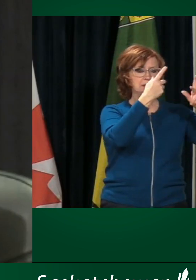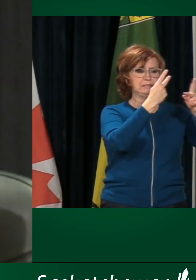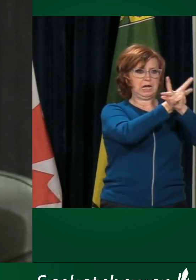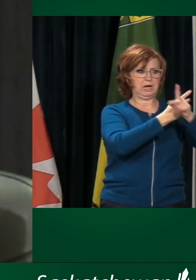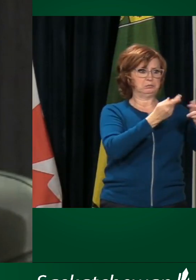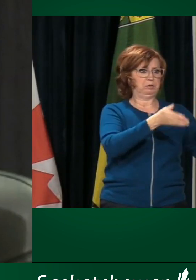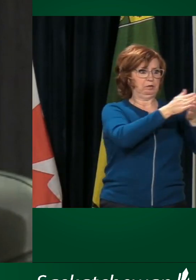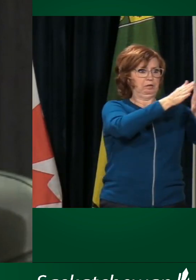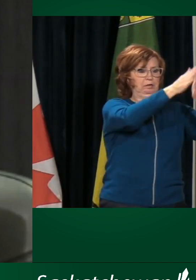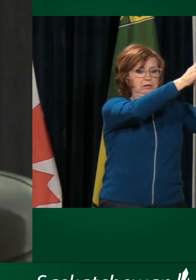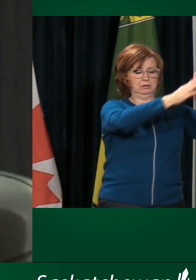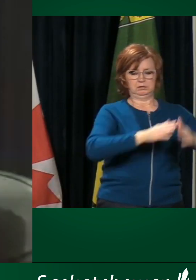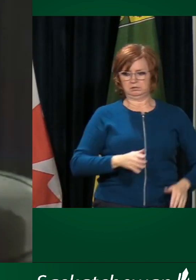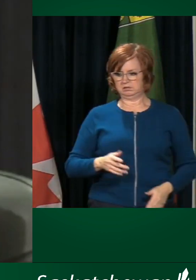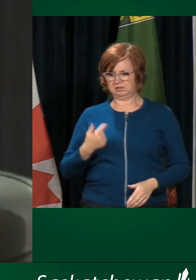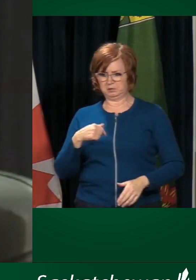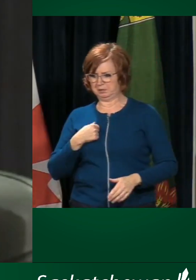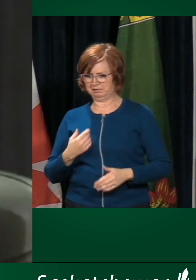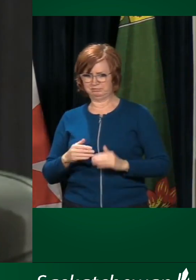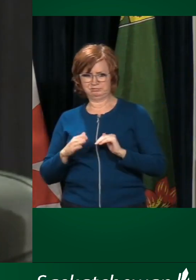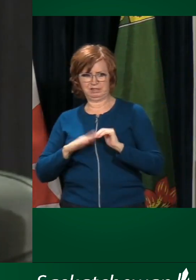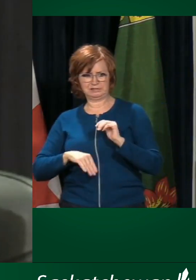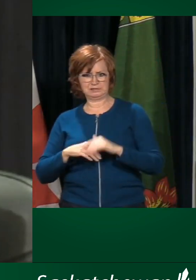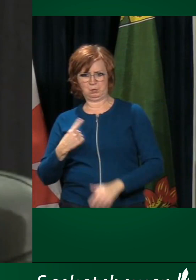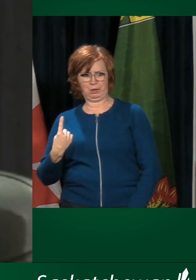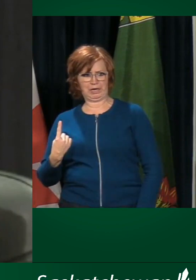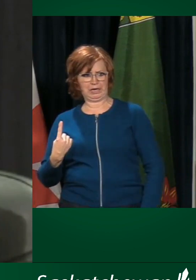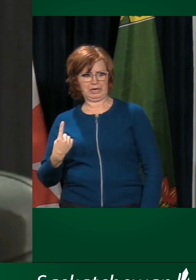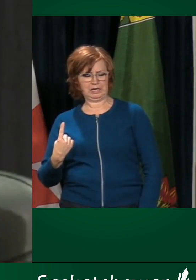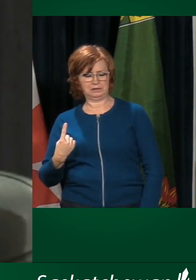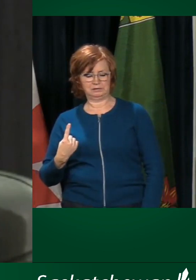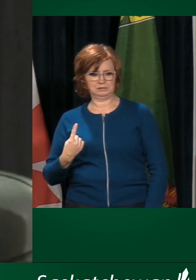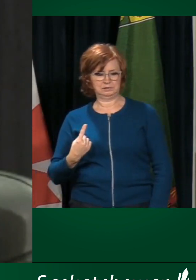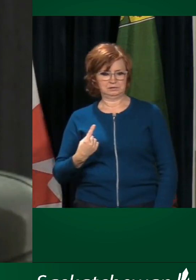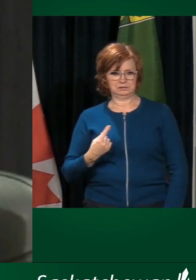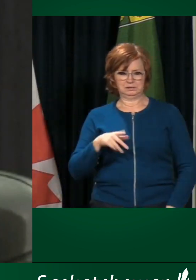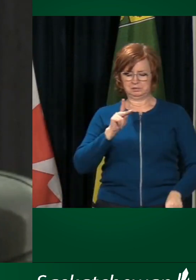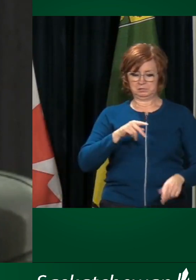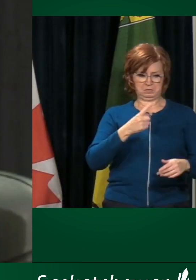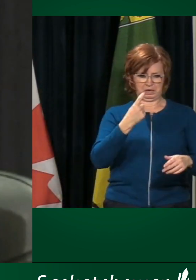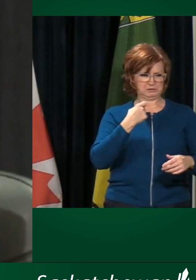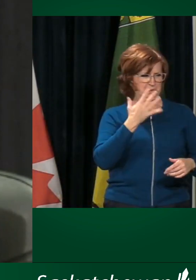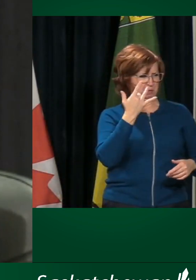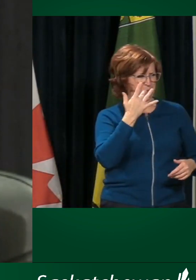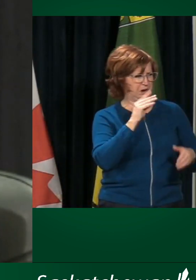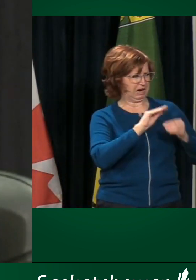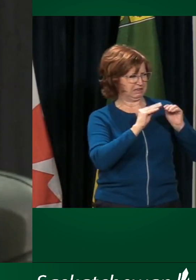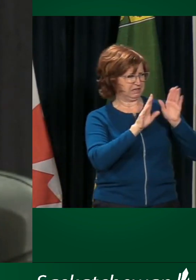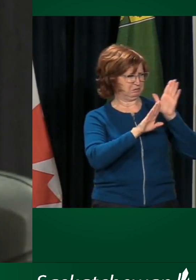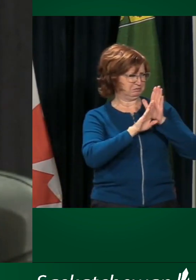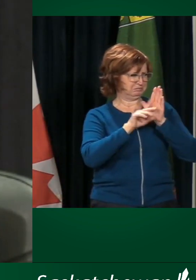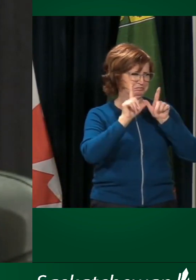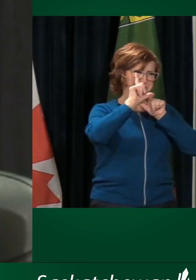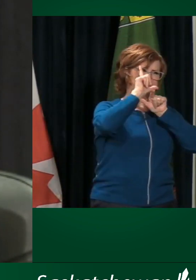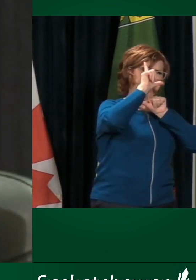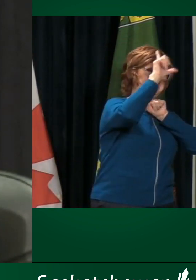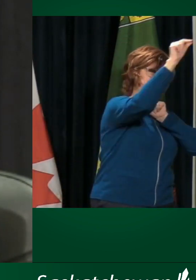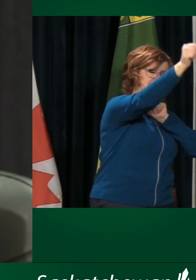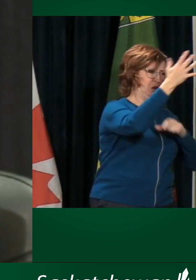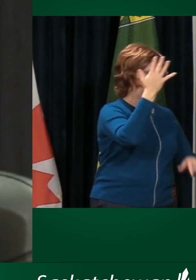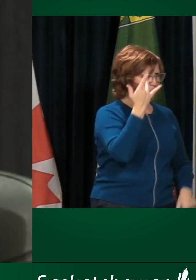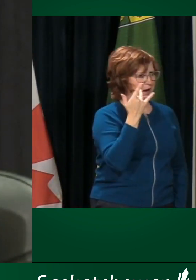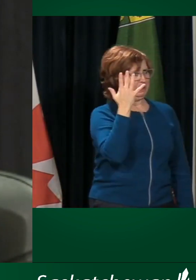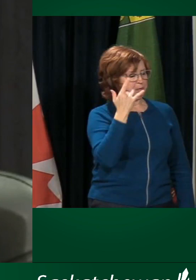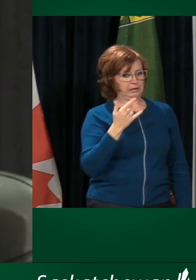would be a planning scenario of such extreme measures when the tolls are so low right now. So